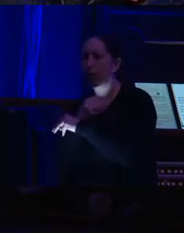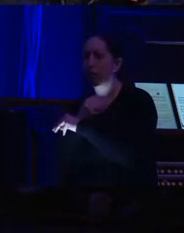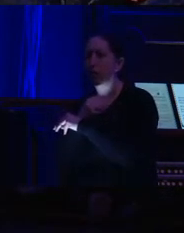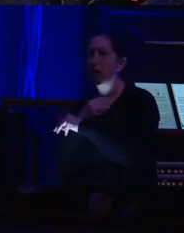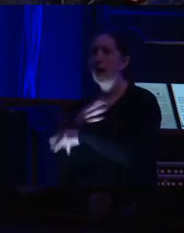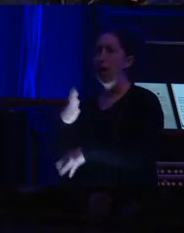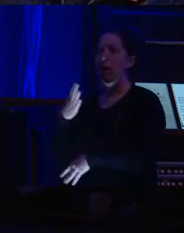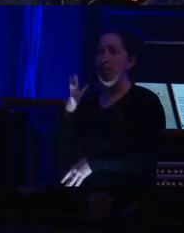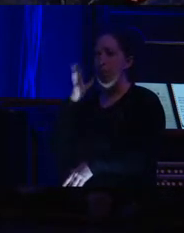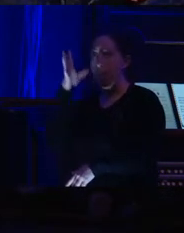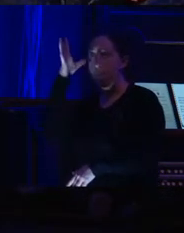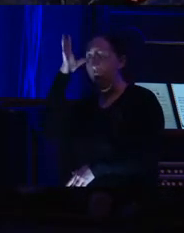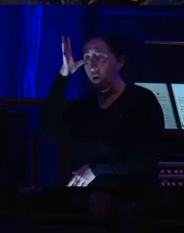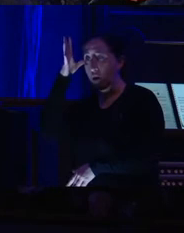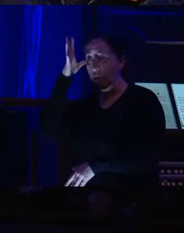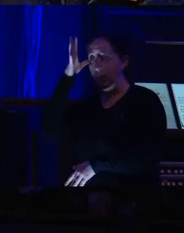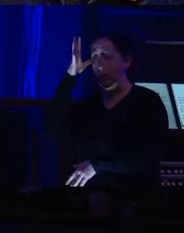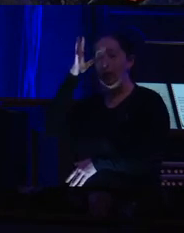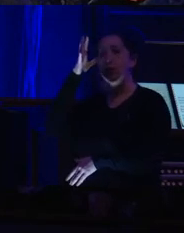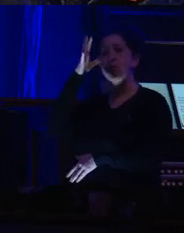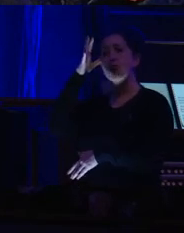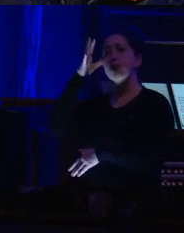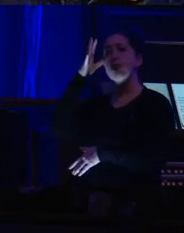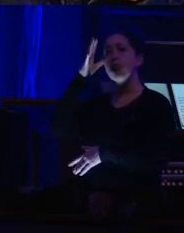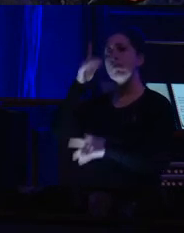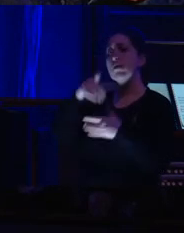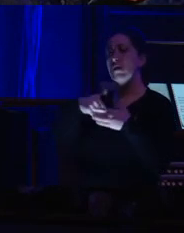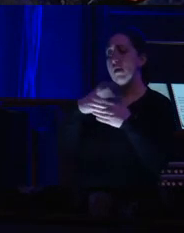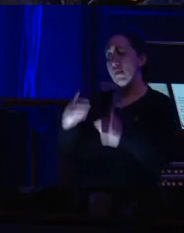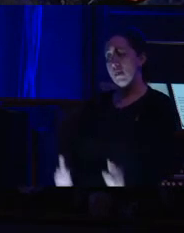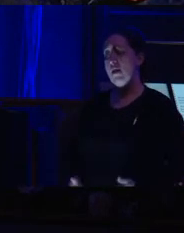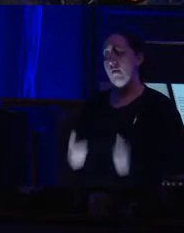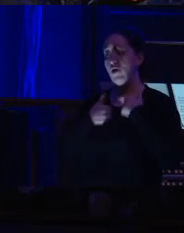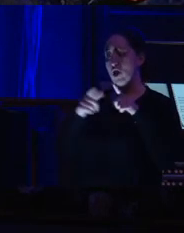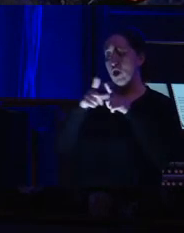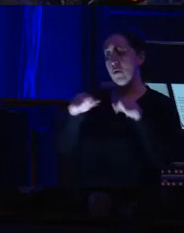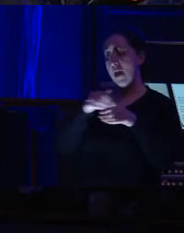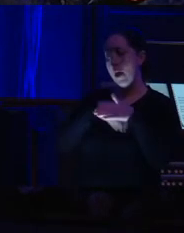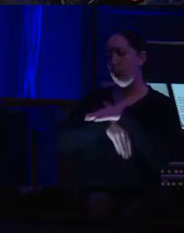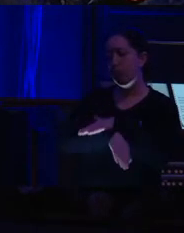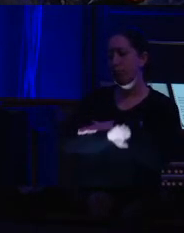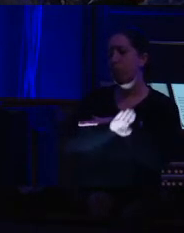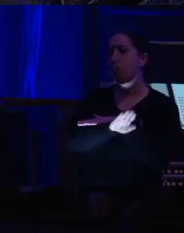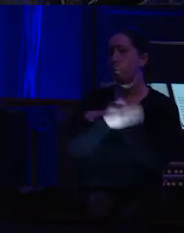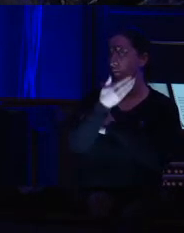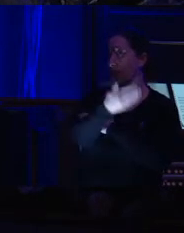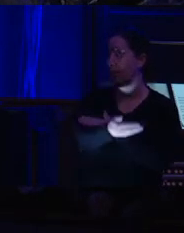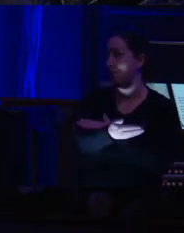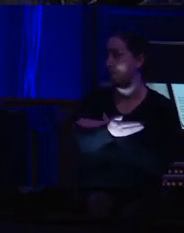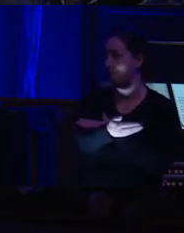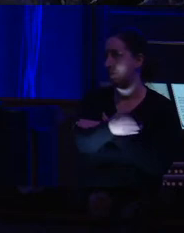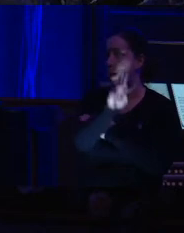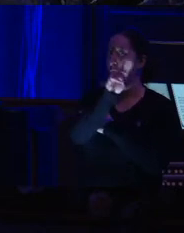My parents gave birth to my brother Mamoru, who you just heard, in Tokyo, Japan.